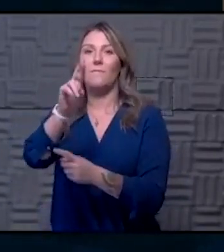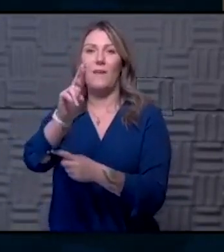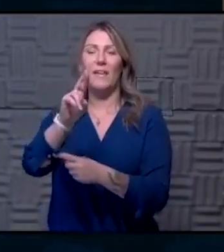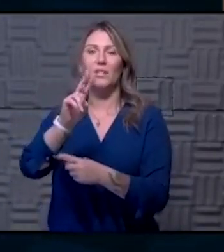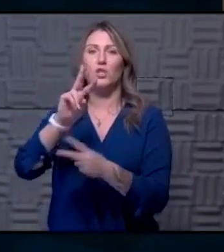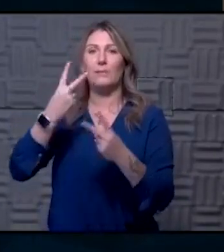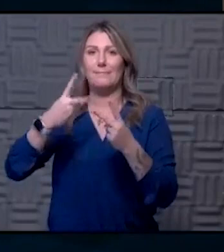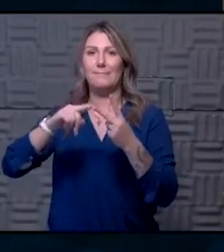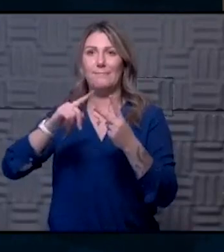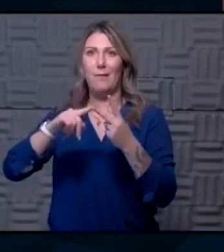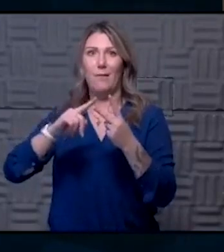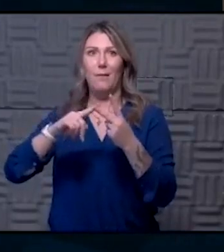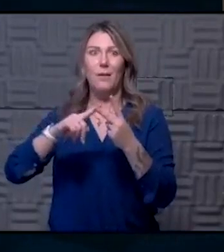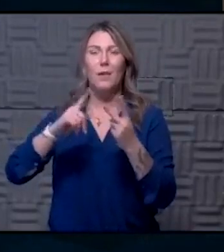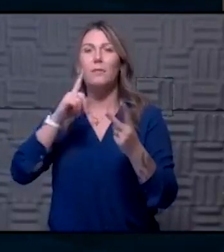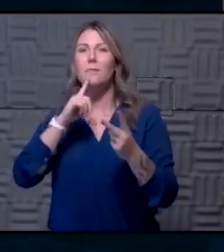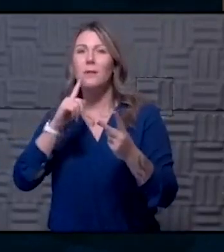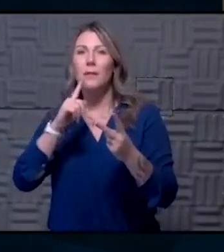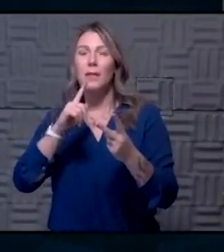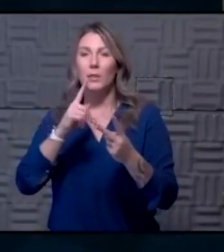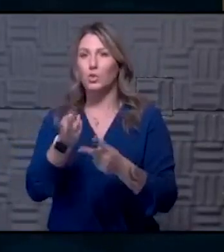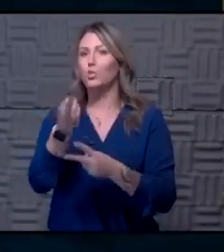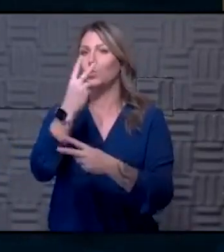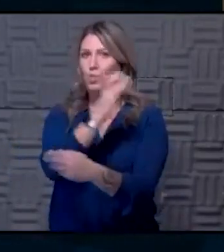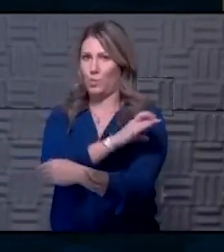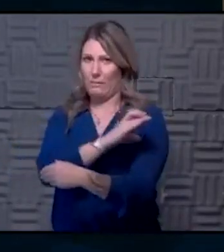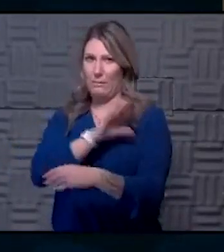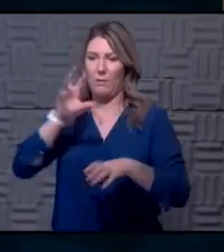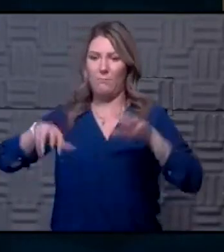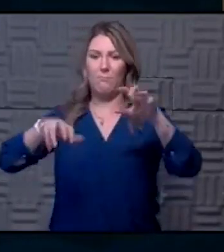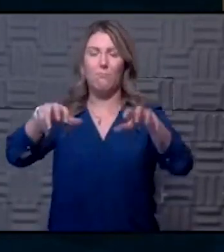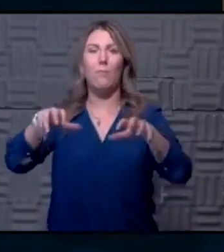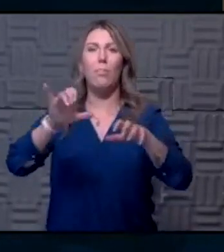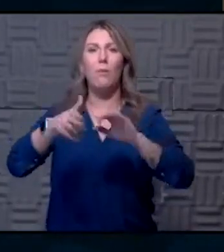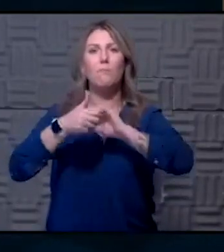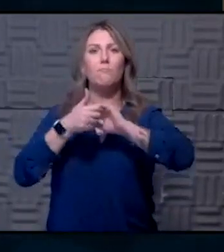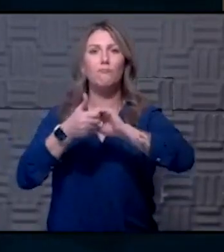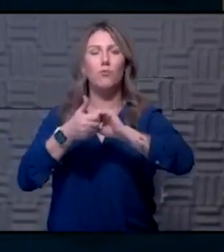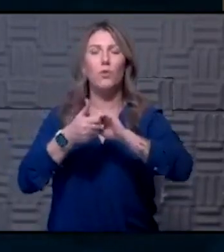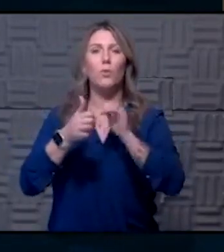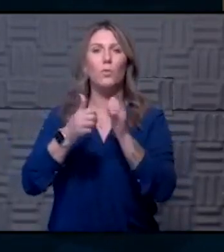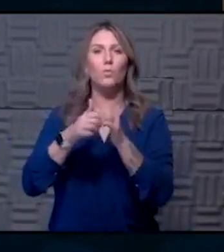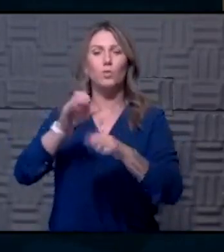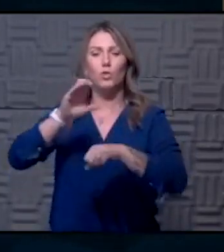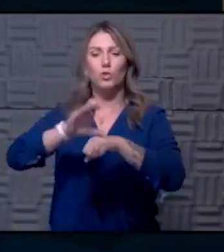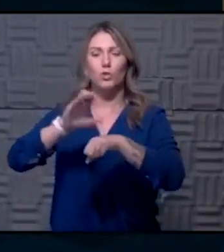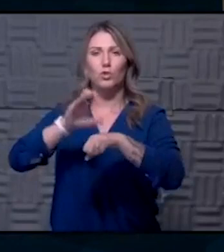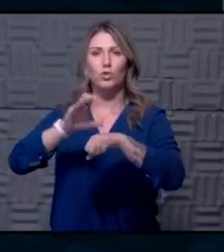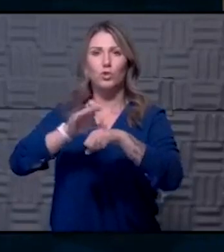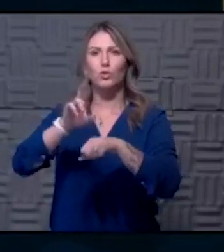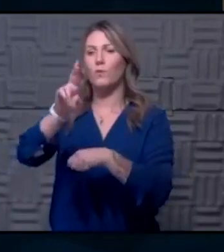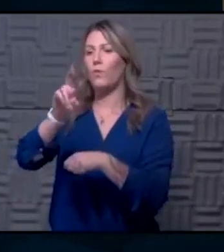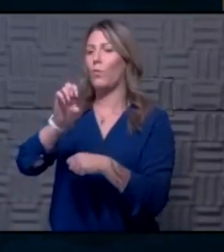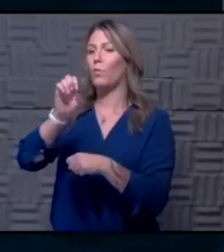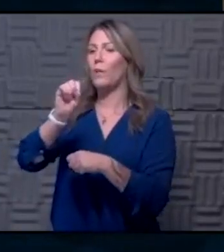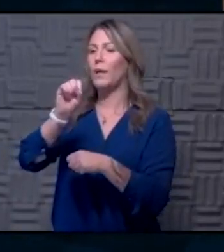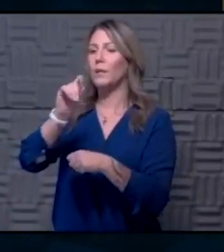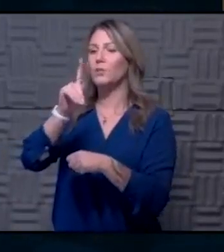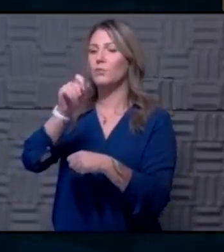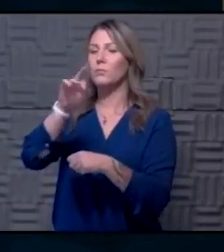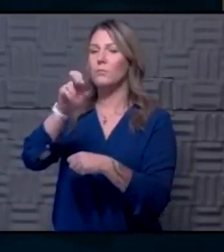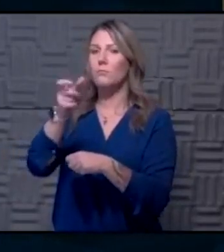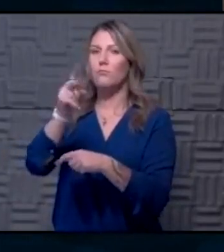dose Pfizer a week in 2 clinics out there. And that partnership with Church of the Resurrection has been a really